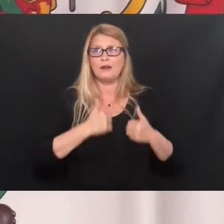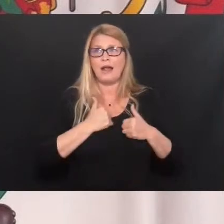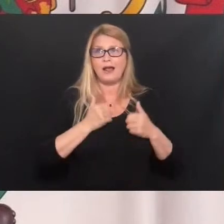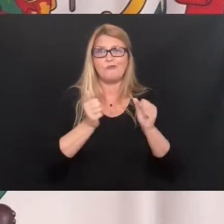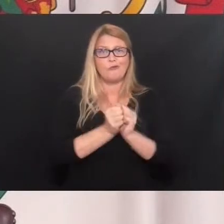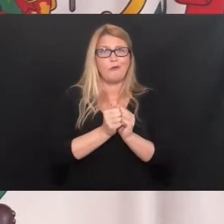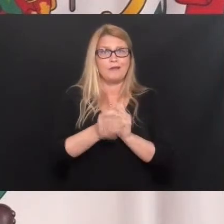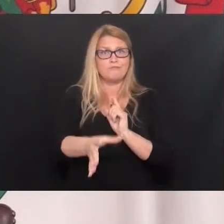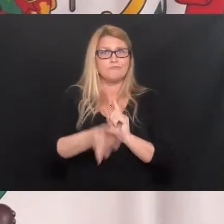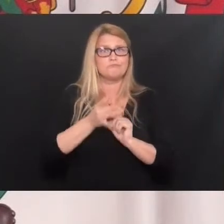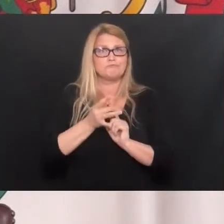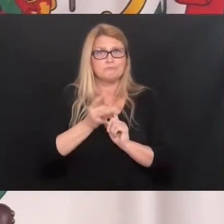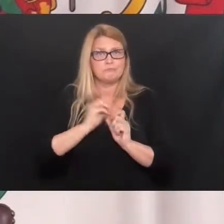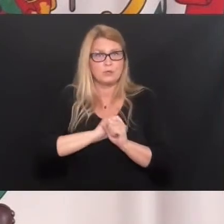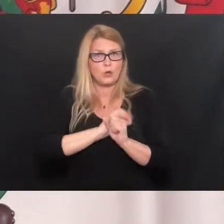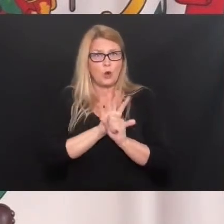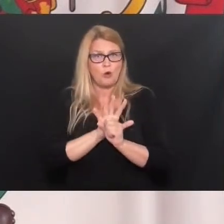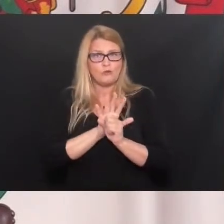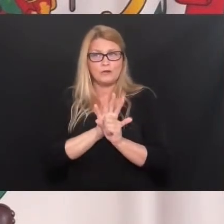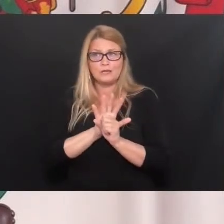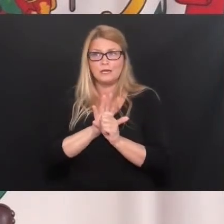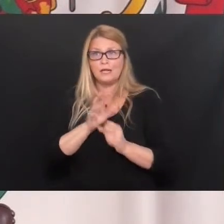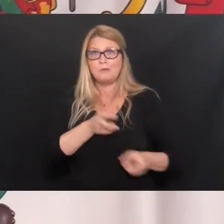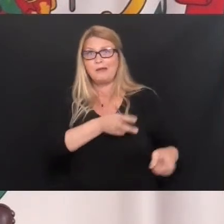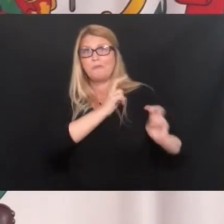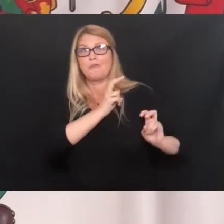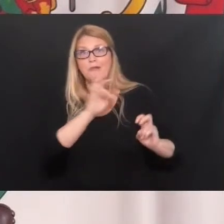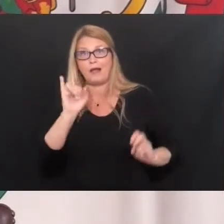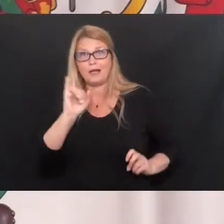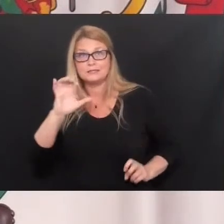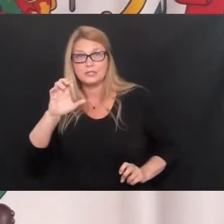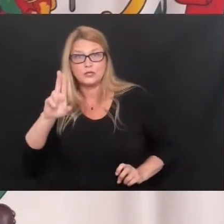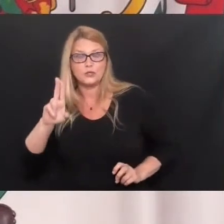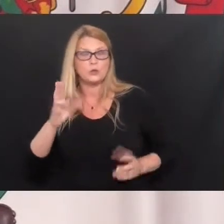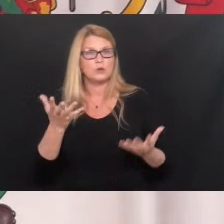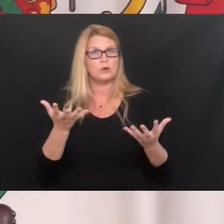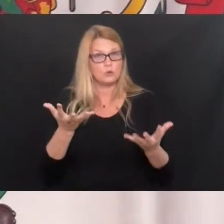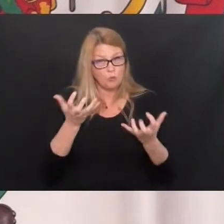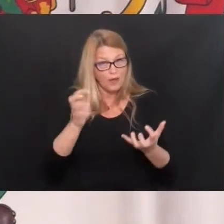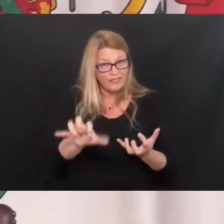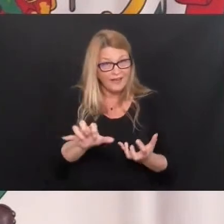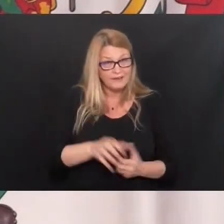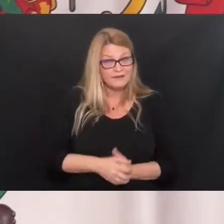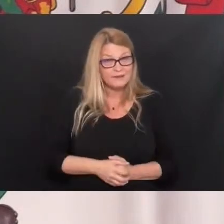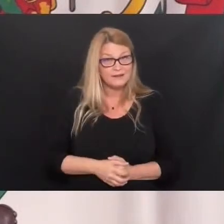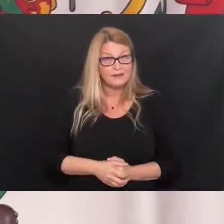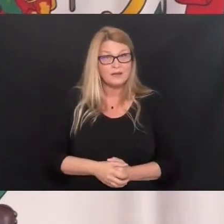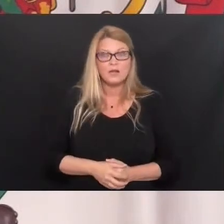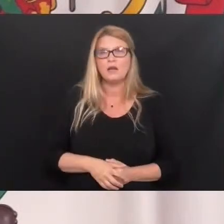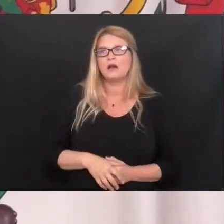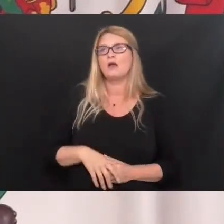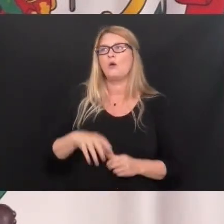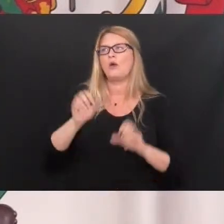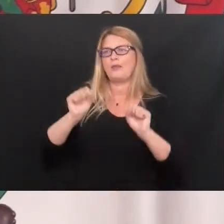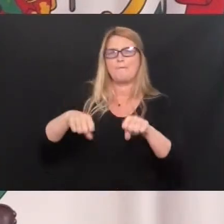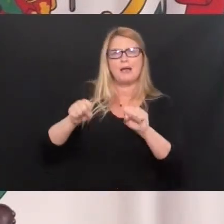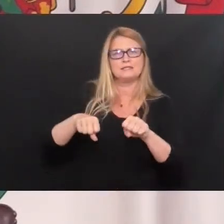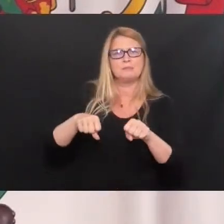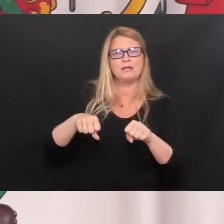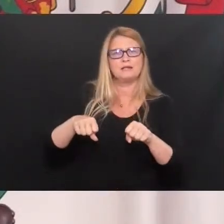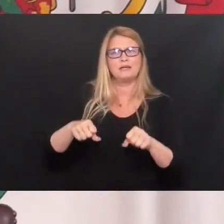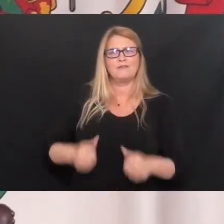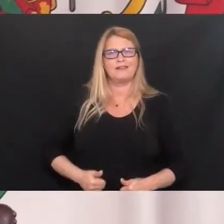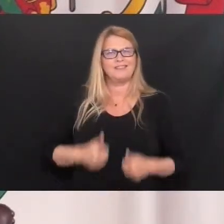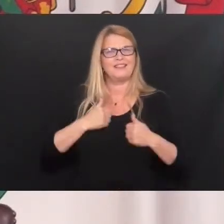dreaded disease, ending up in an ICU unit? Would you want to really threaten or that possibility of